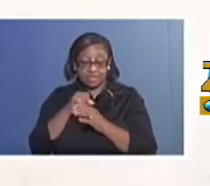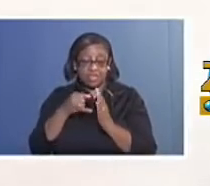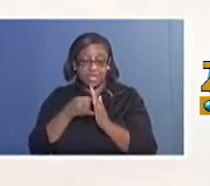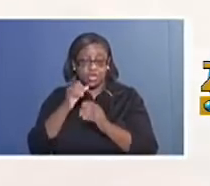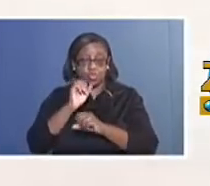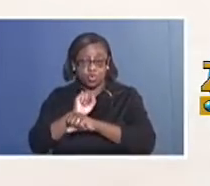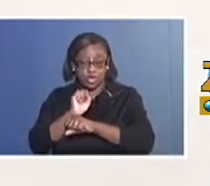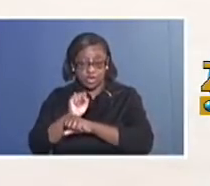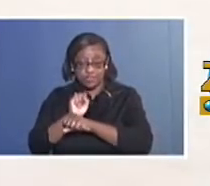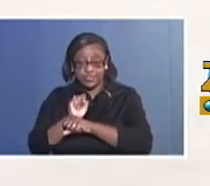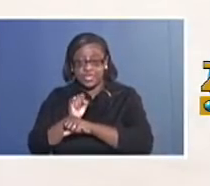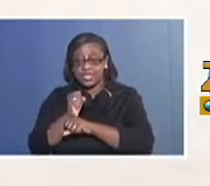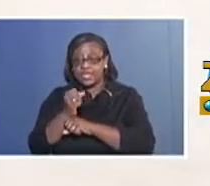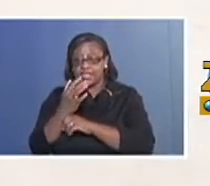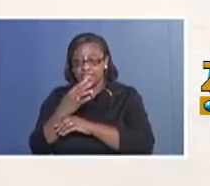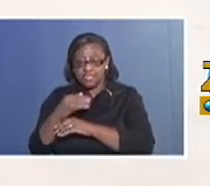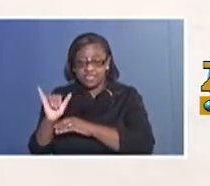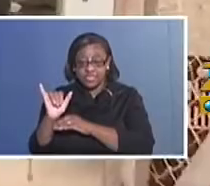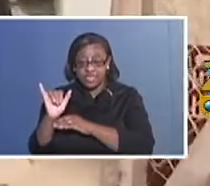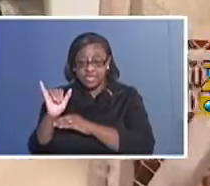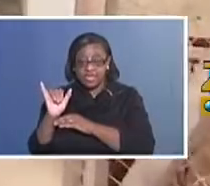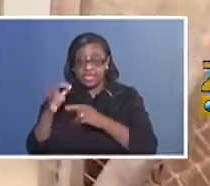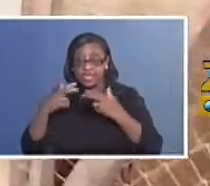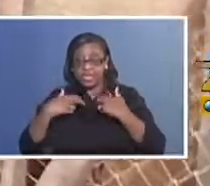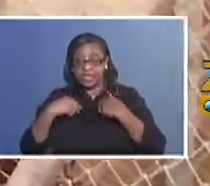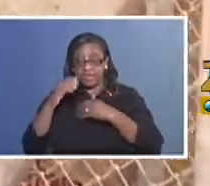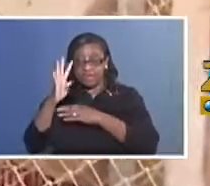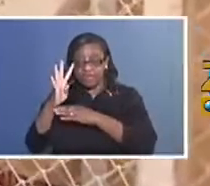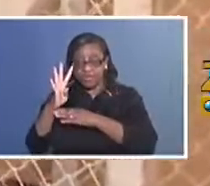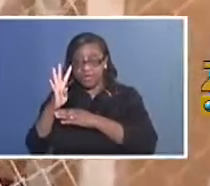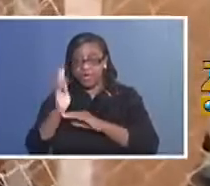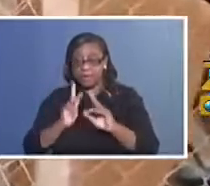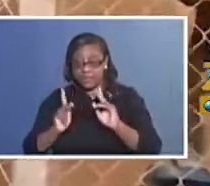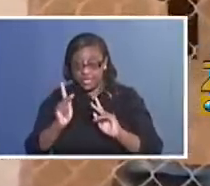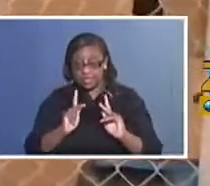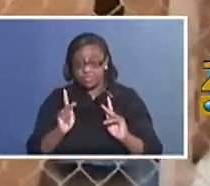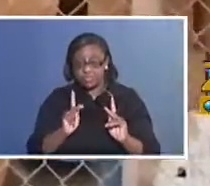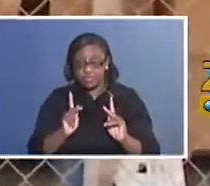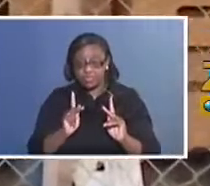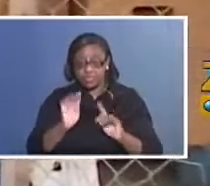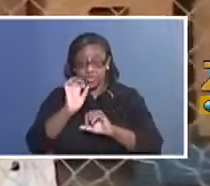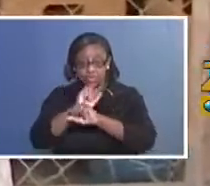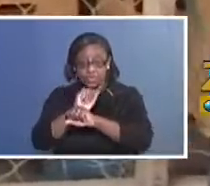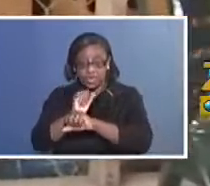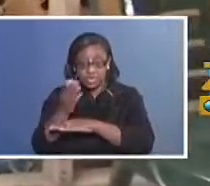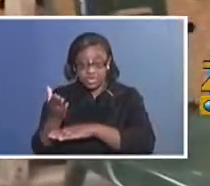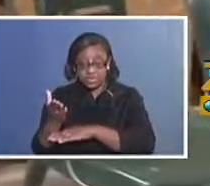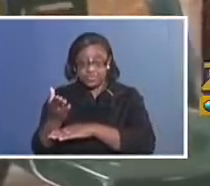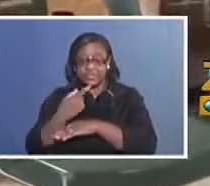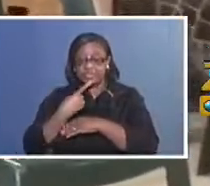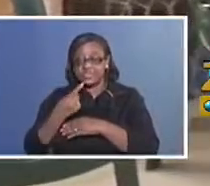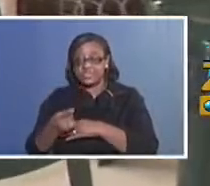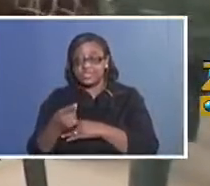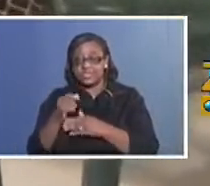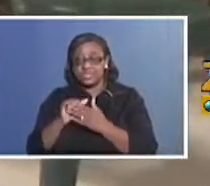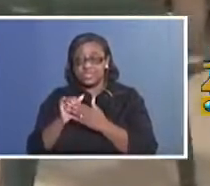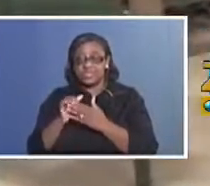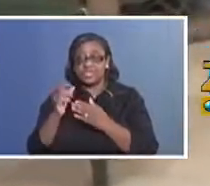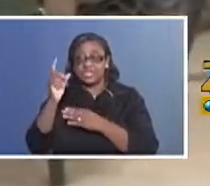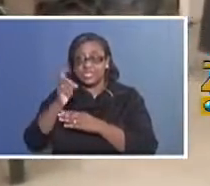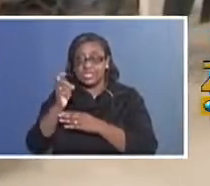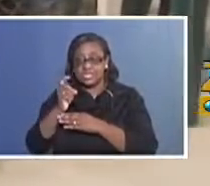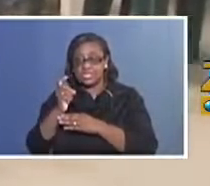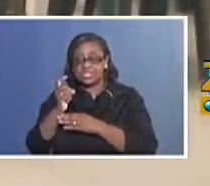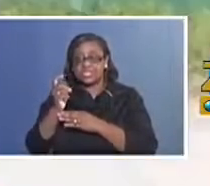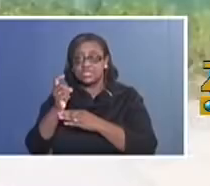full staff of 4 along with additional temporary workers, Lightbourne says the ultimate goal is to increase